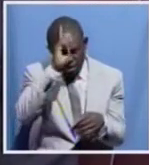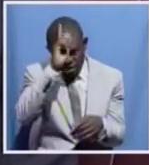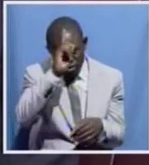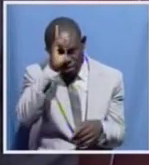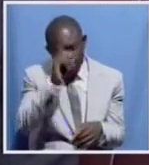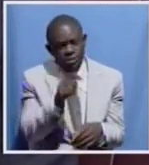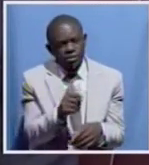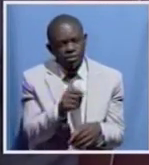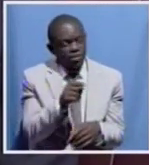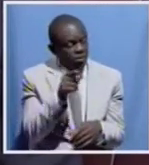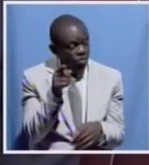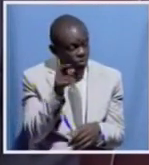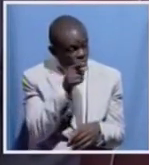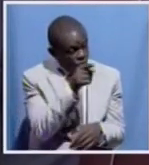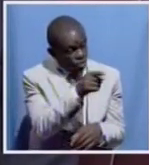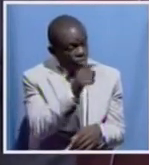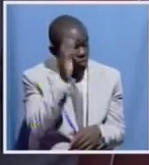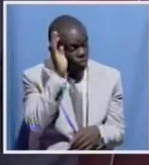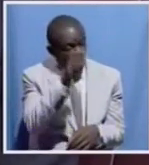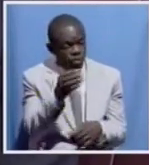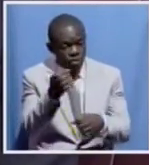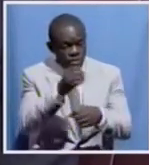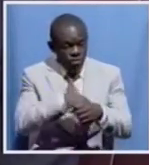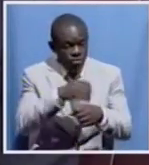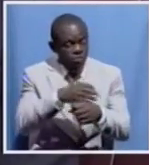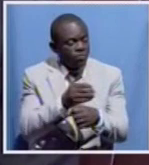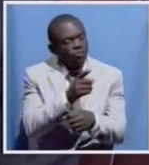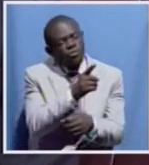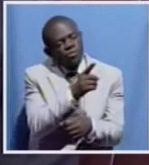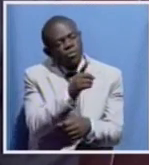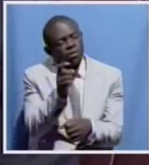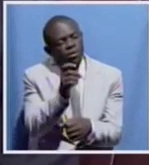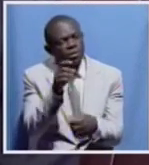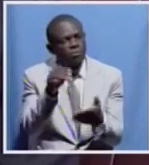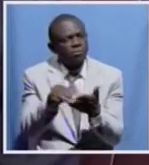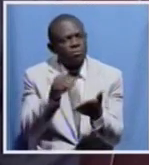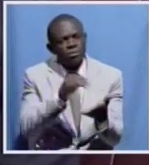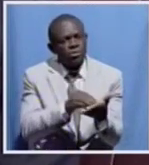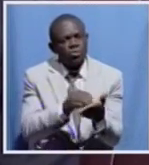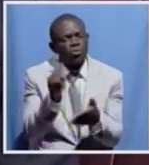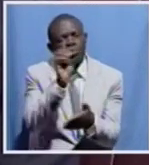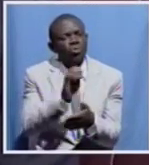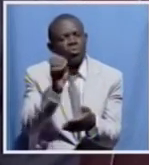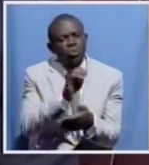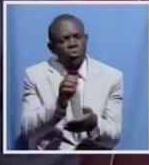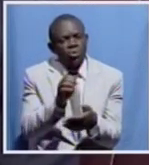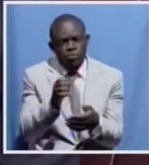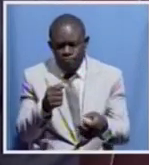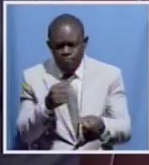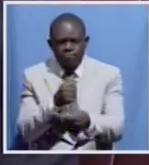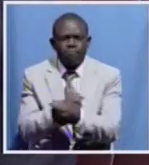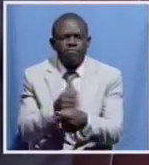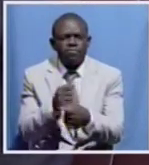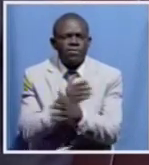100 million euros, actually, I'm sorry, I said dollars earlier, 100 million euros in order to ensure that Zambia gets